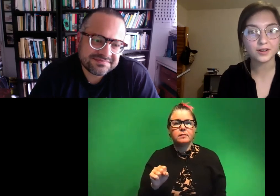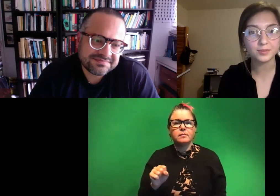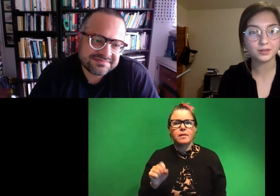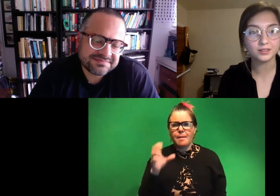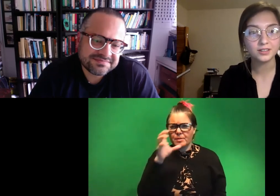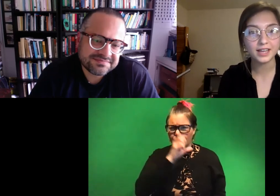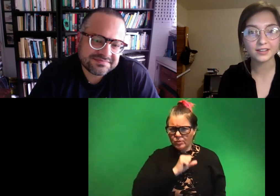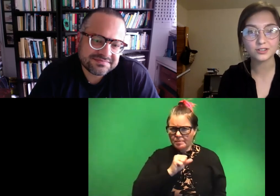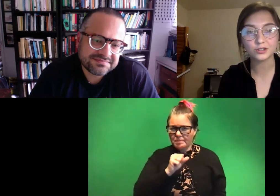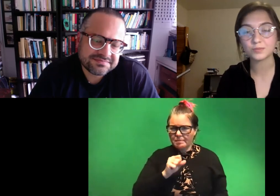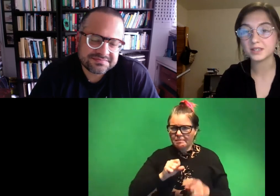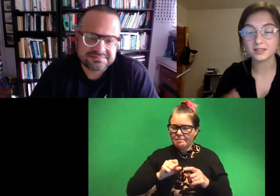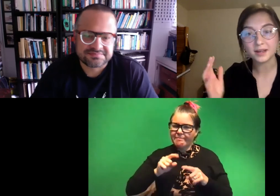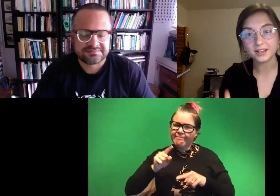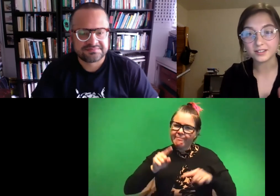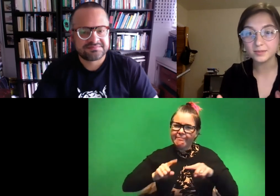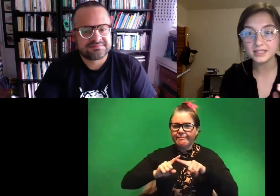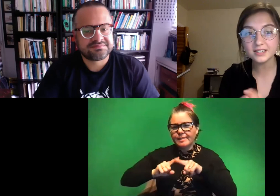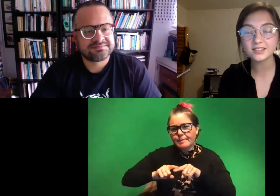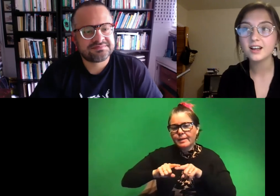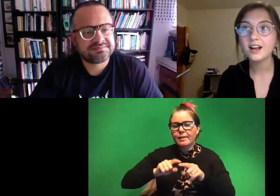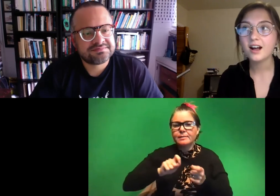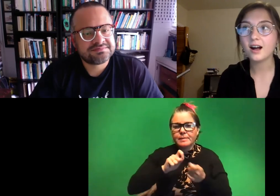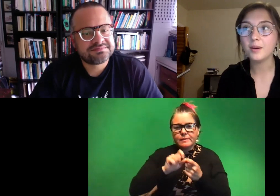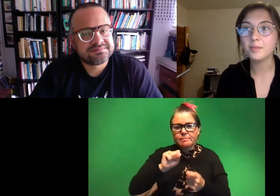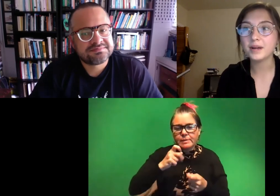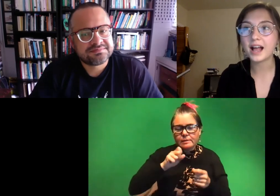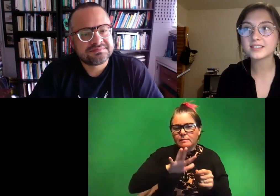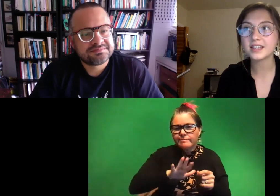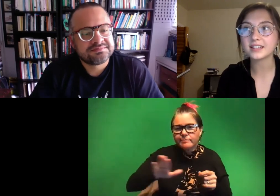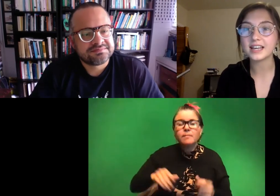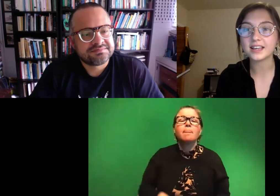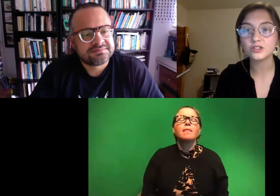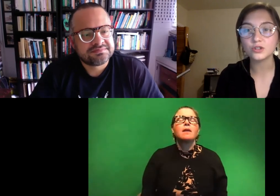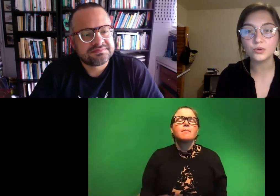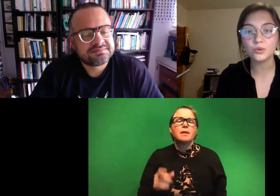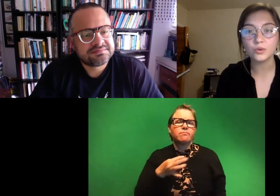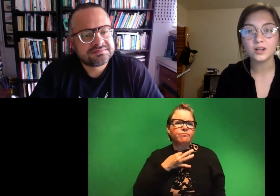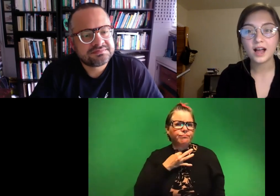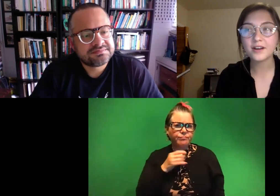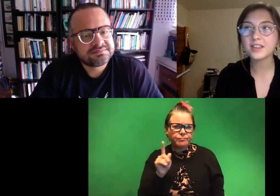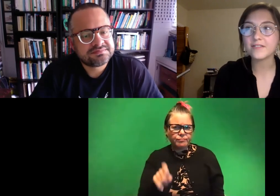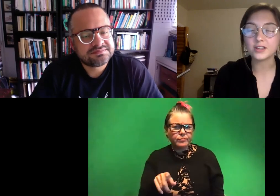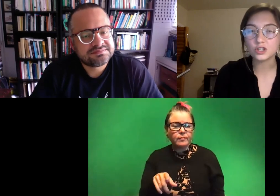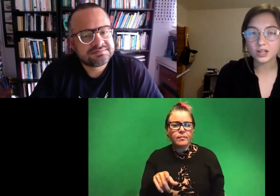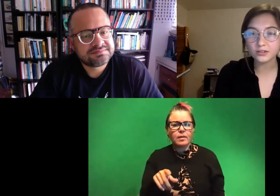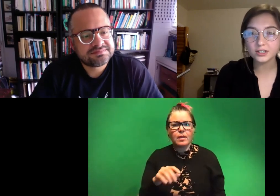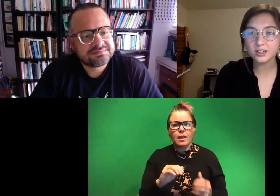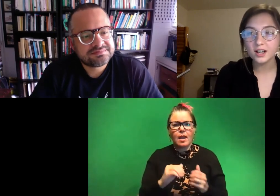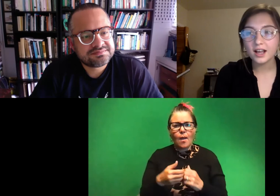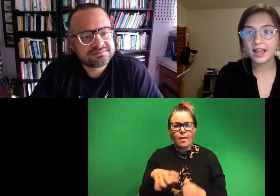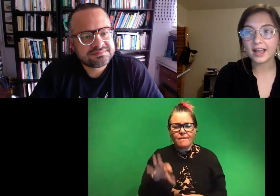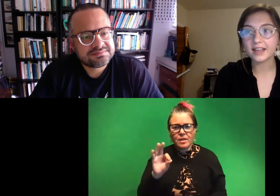some variable answers just depending on species. But asking like, how do they find